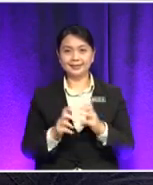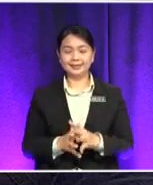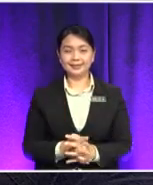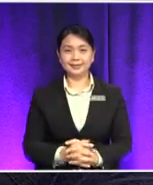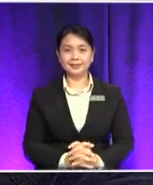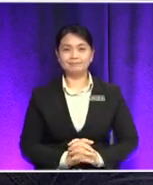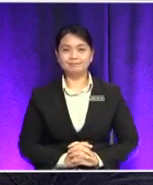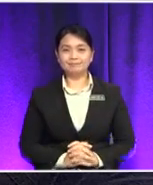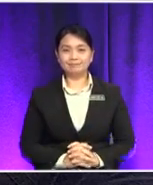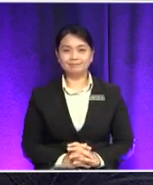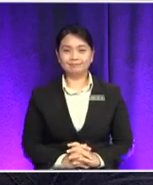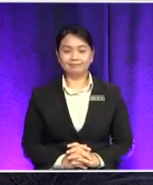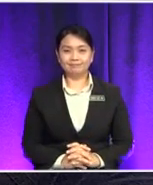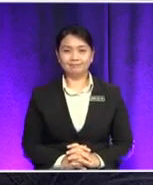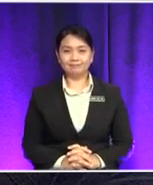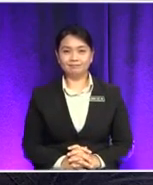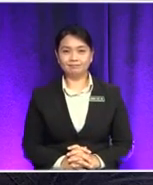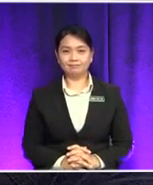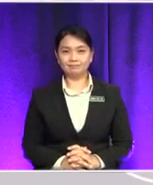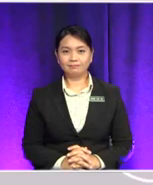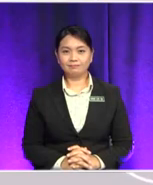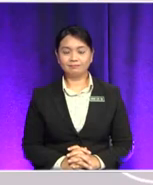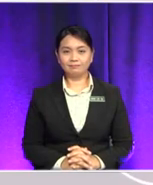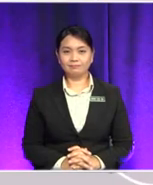Okay, Shahira, yes please.